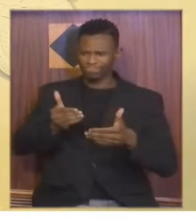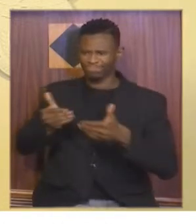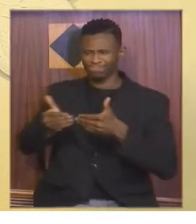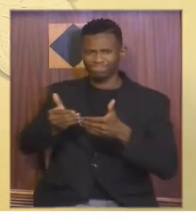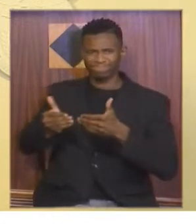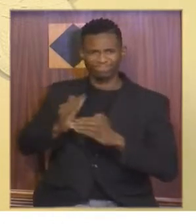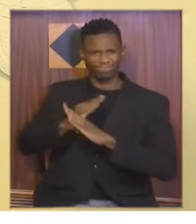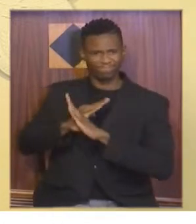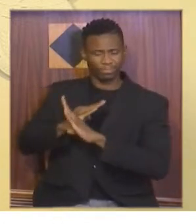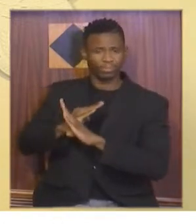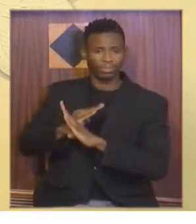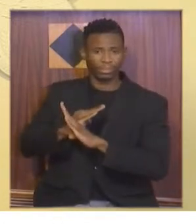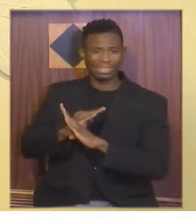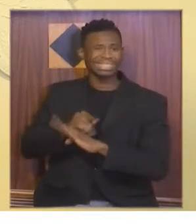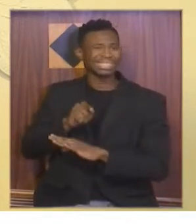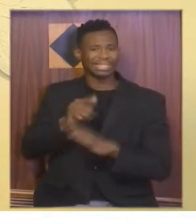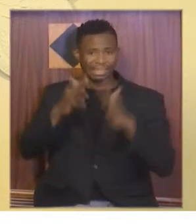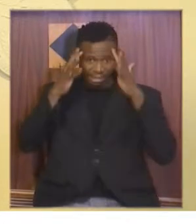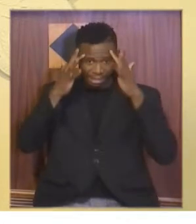and unprecedented measure,